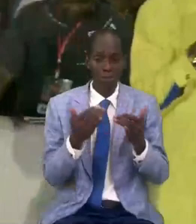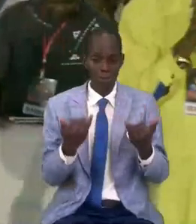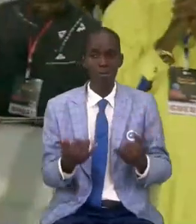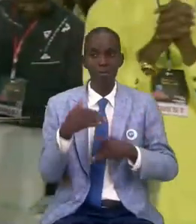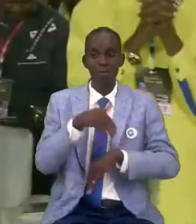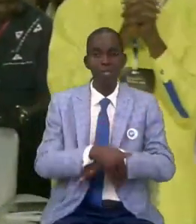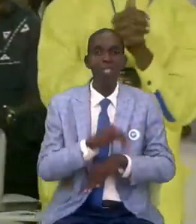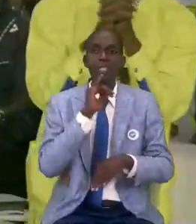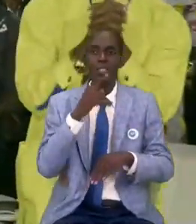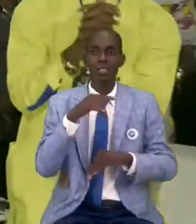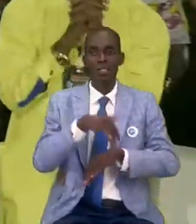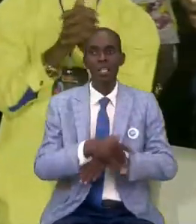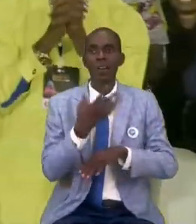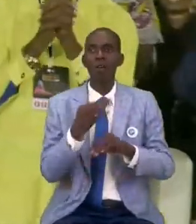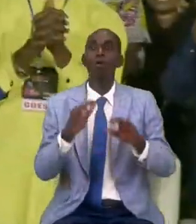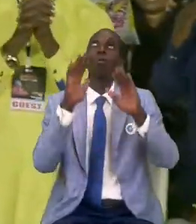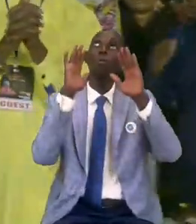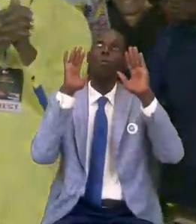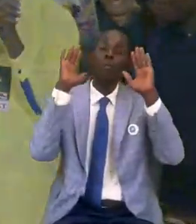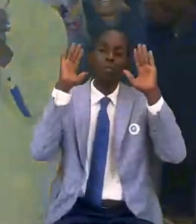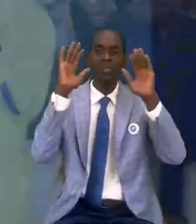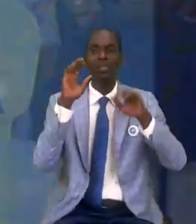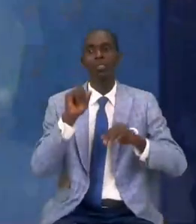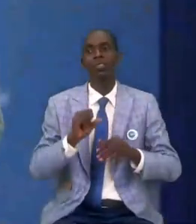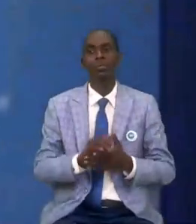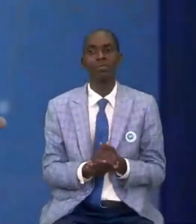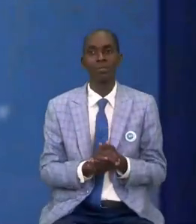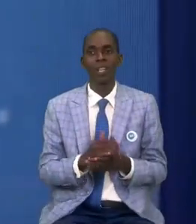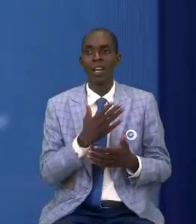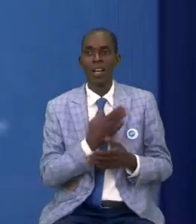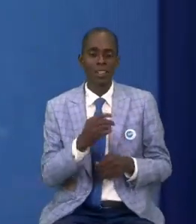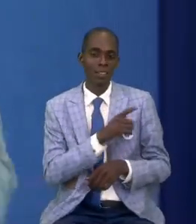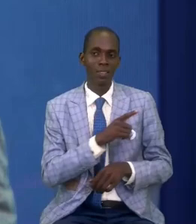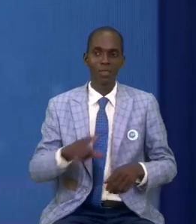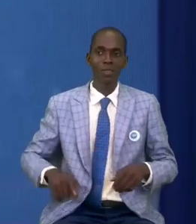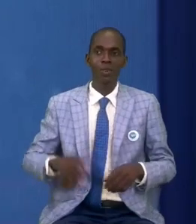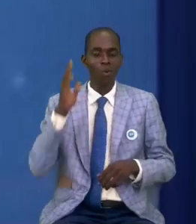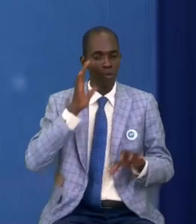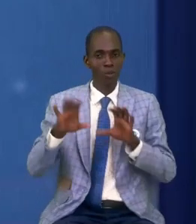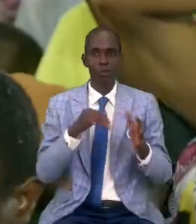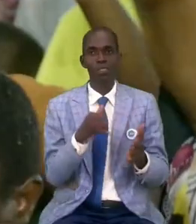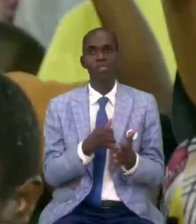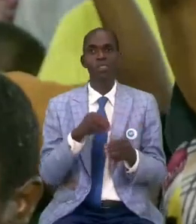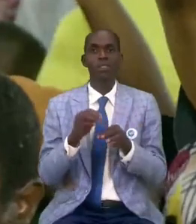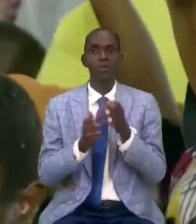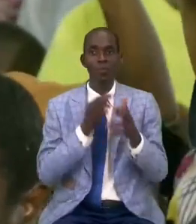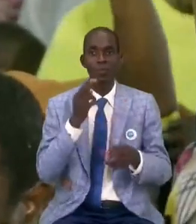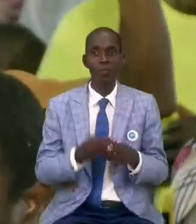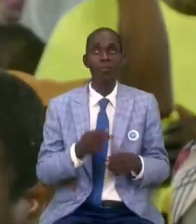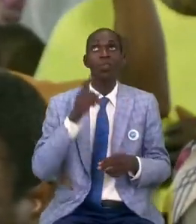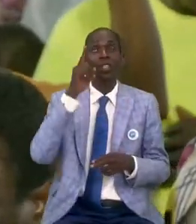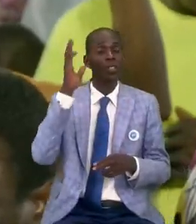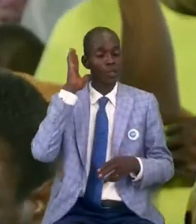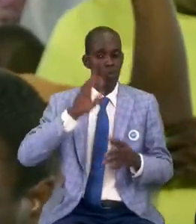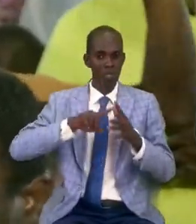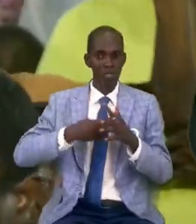And the Lord will do it. He will effect it in your life in Jesus' name.